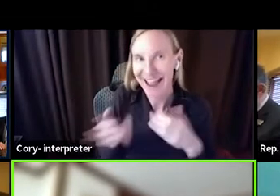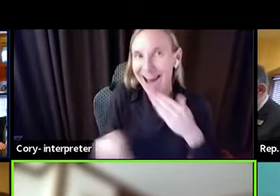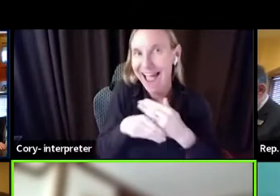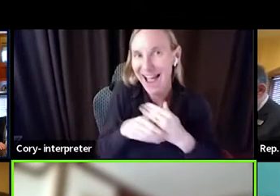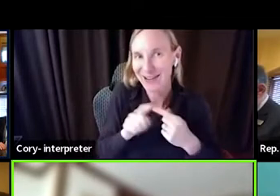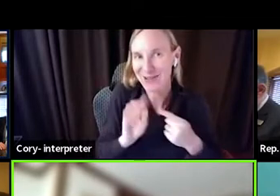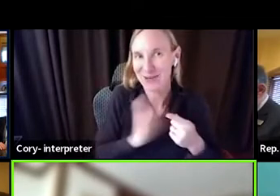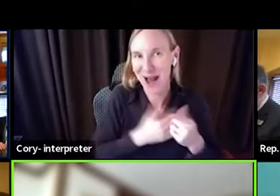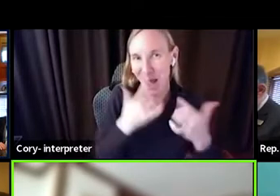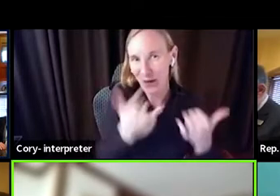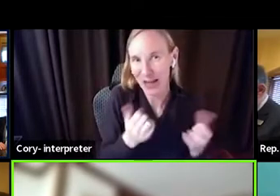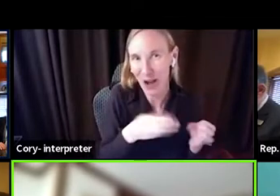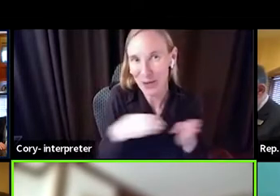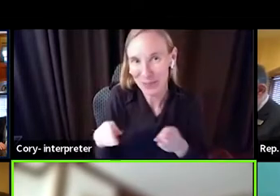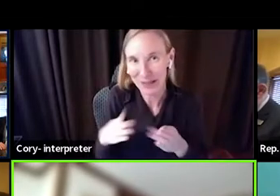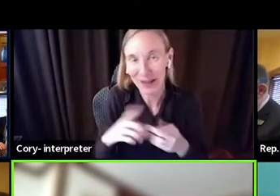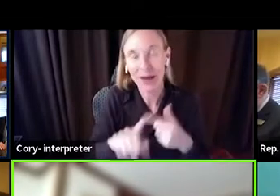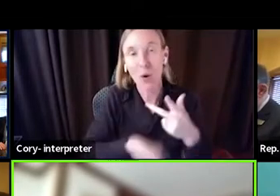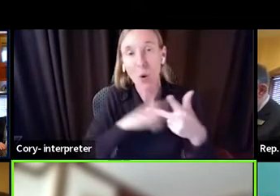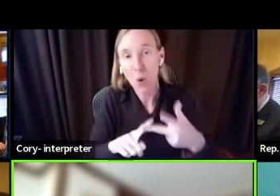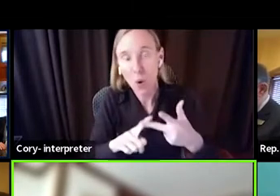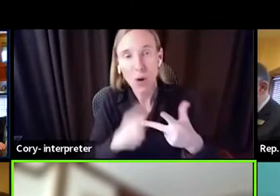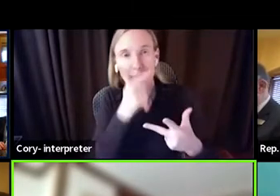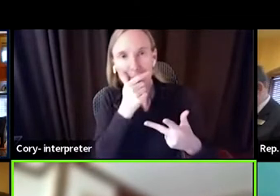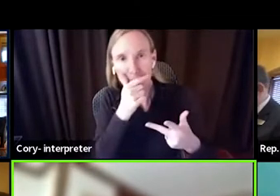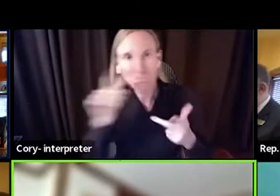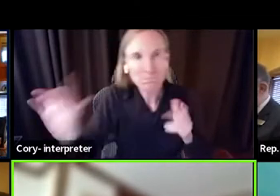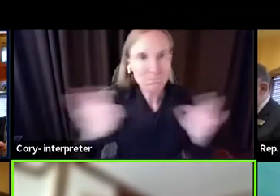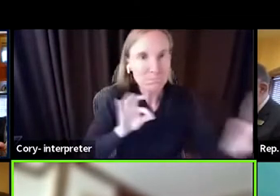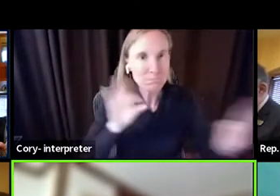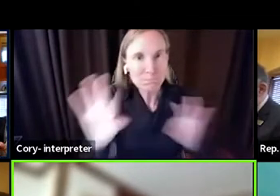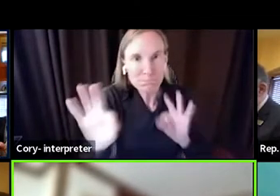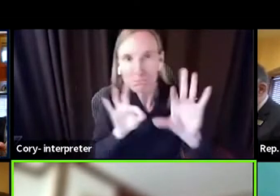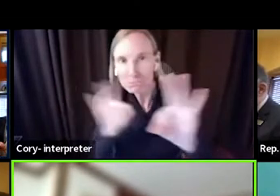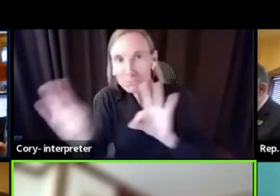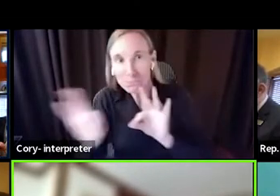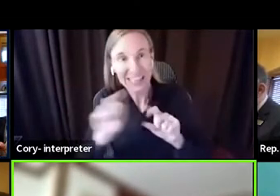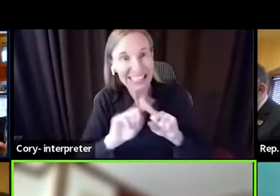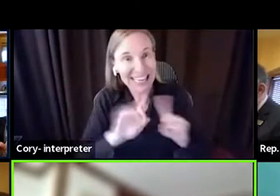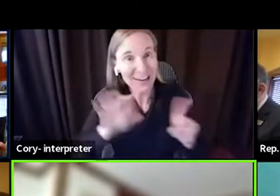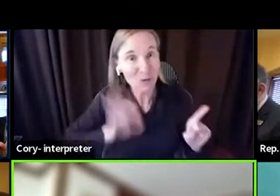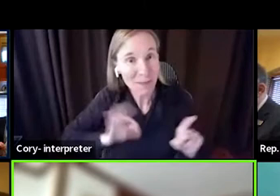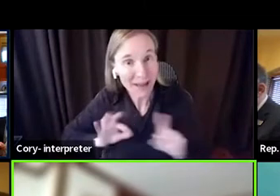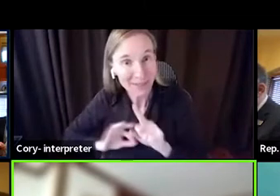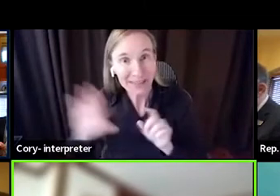to select a set of benefits to become the state's benchmark plan.